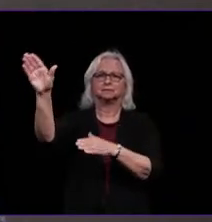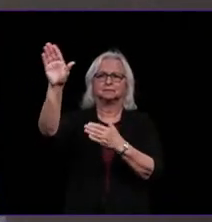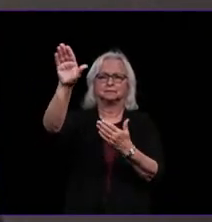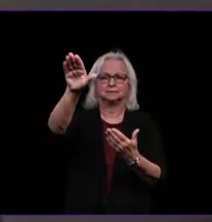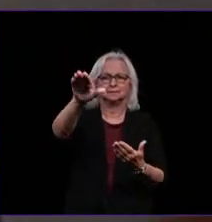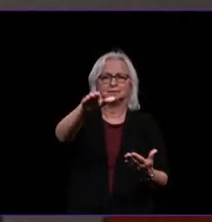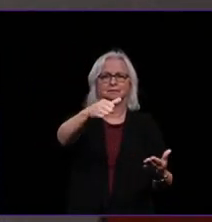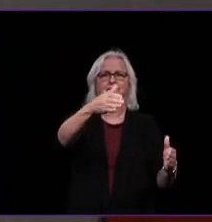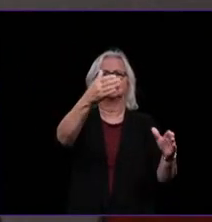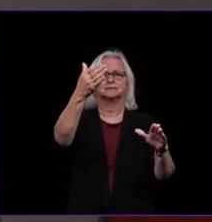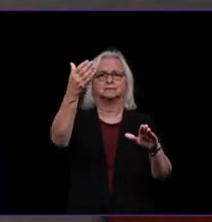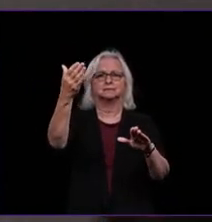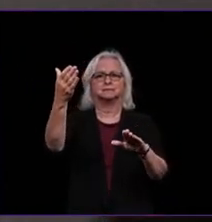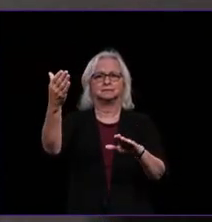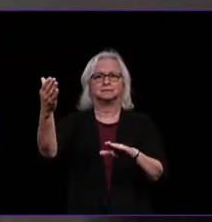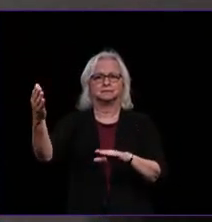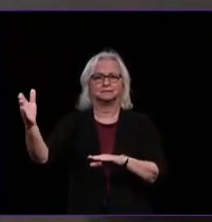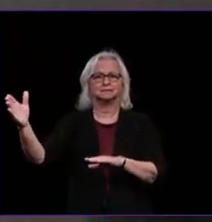gallantly